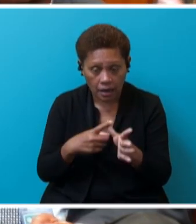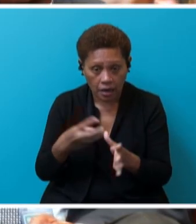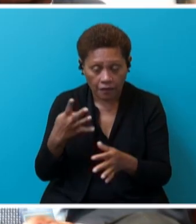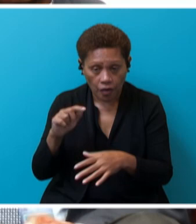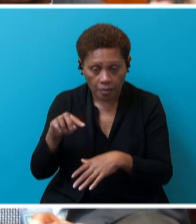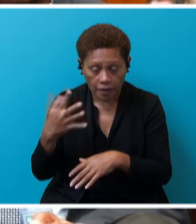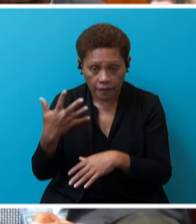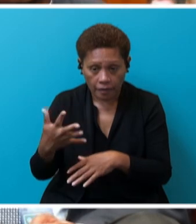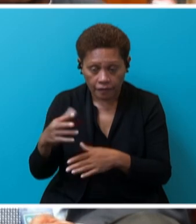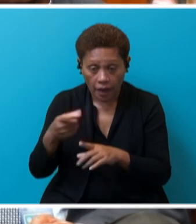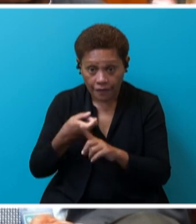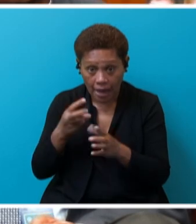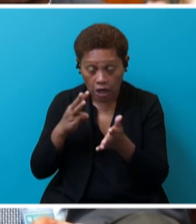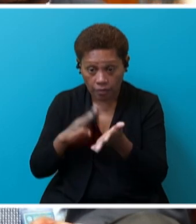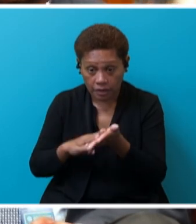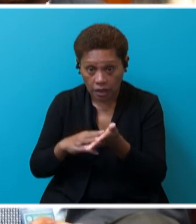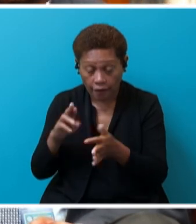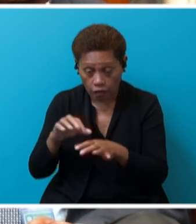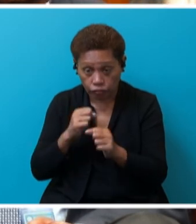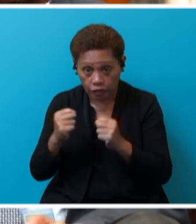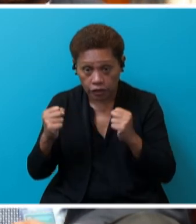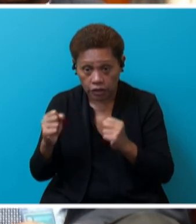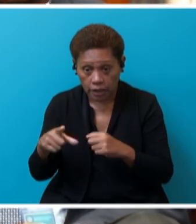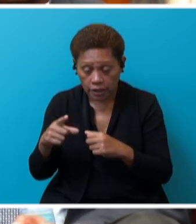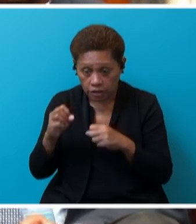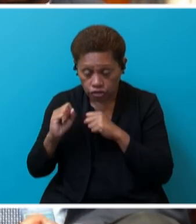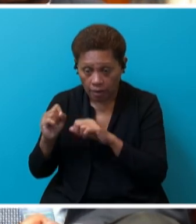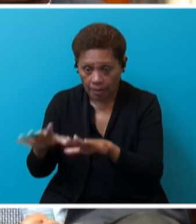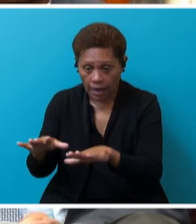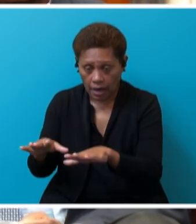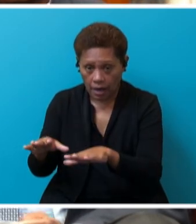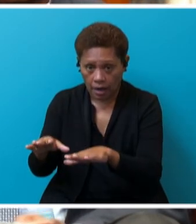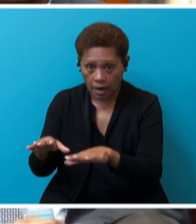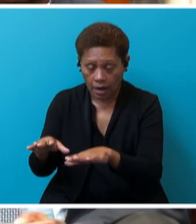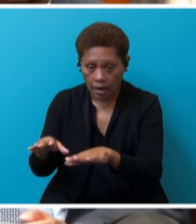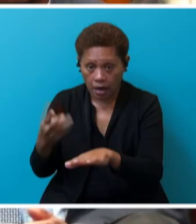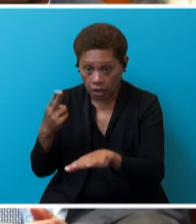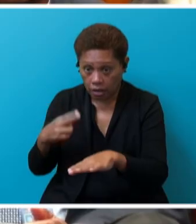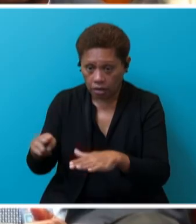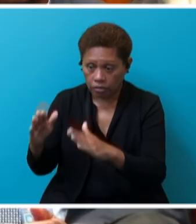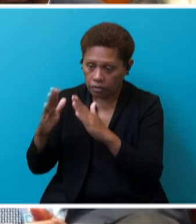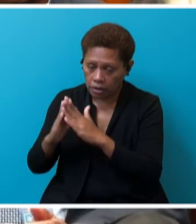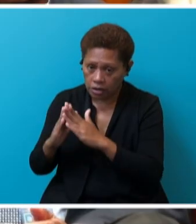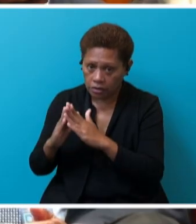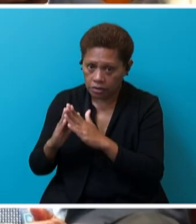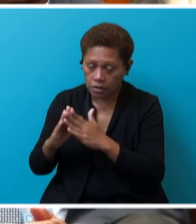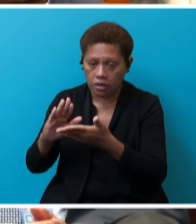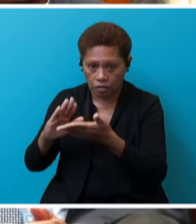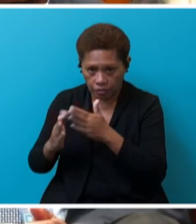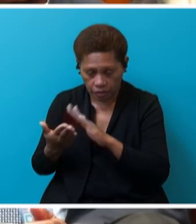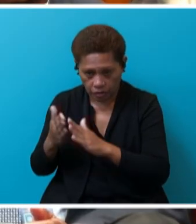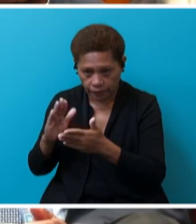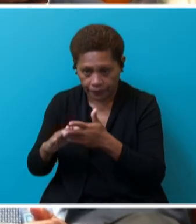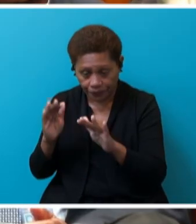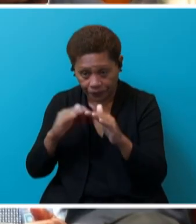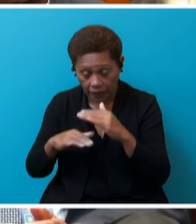pipeline, further strengthening the supply network and ensuring efficiencies in water supply to households and communities. In the west, in